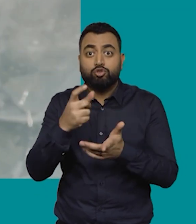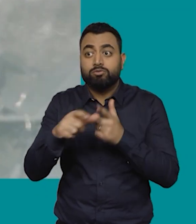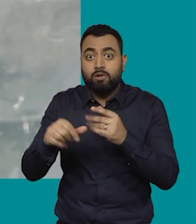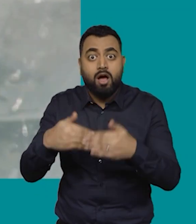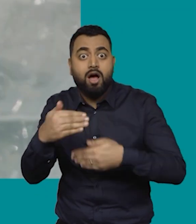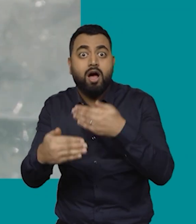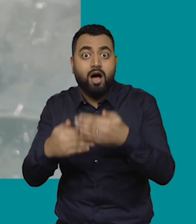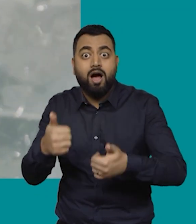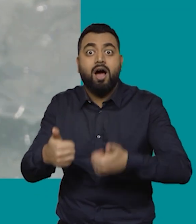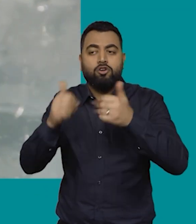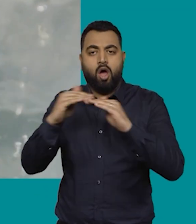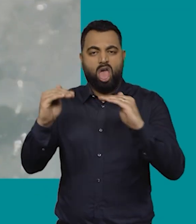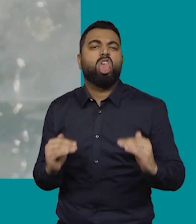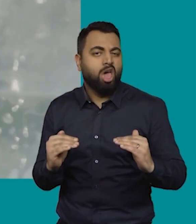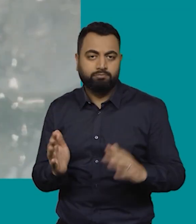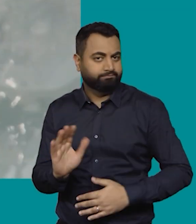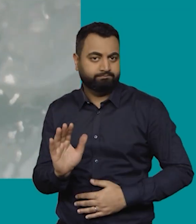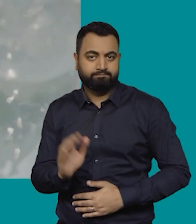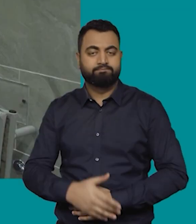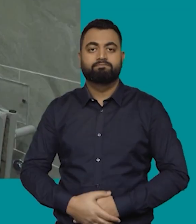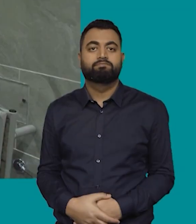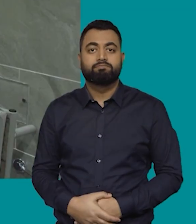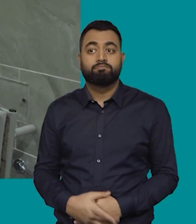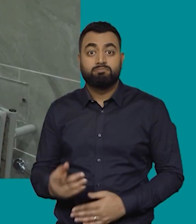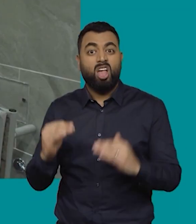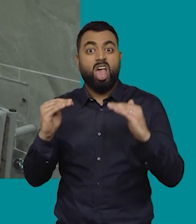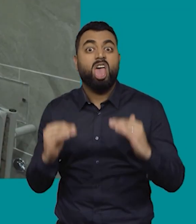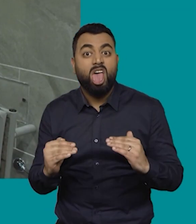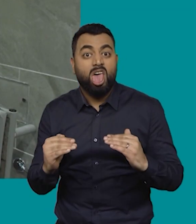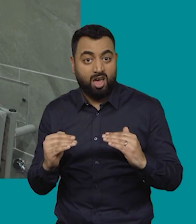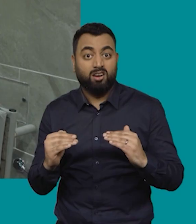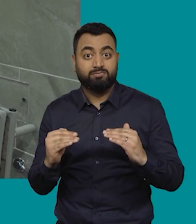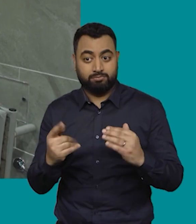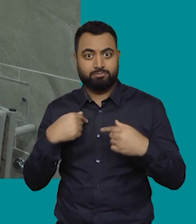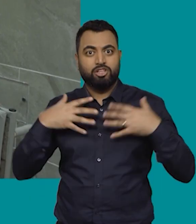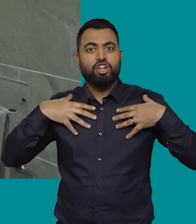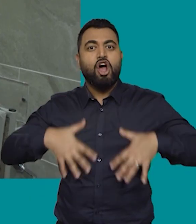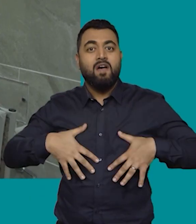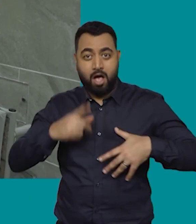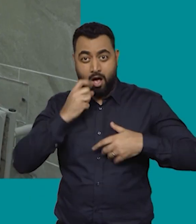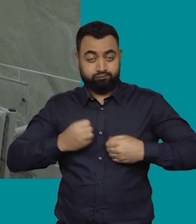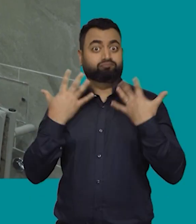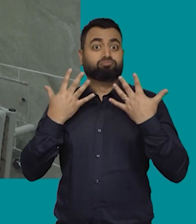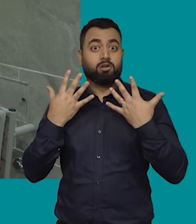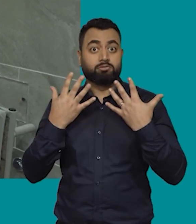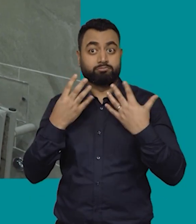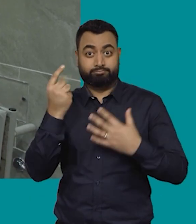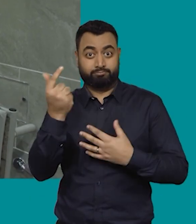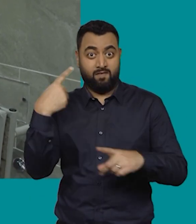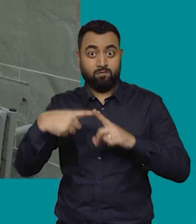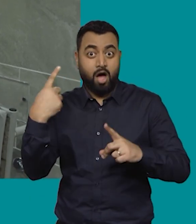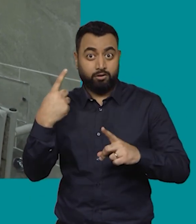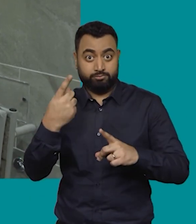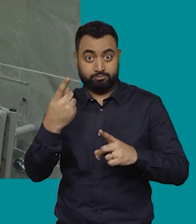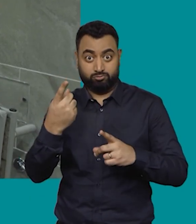followed and my autonomic dysreflexia does kick in very quickly, it literally is as quick as clicking your fingers. If